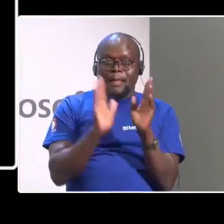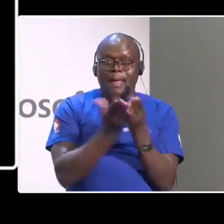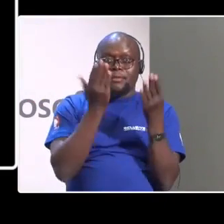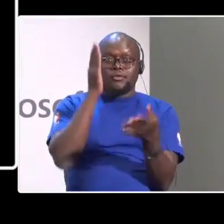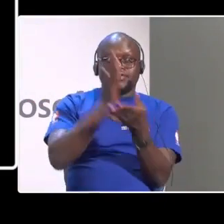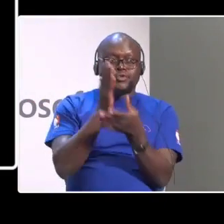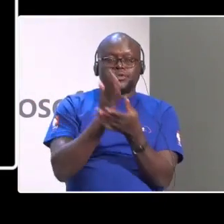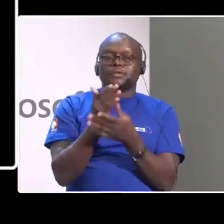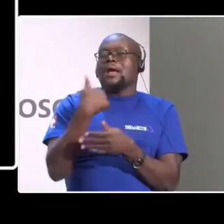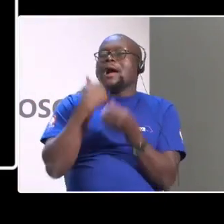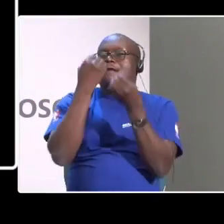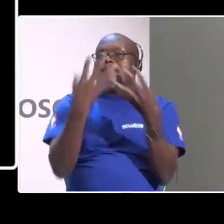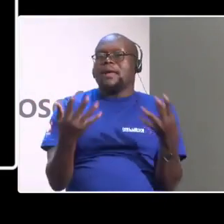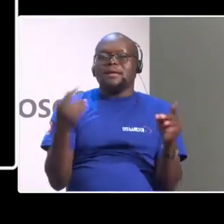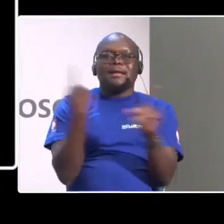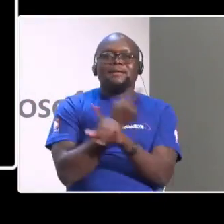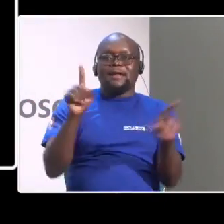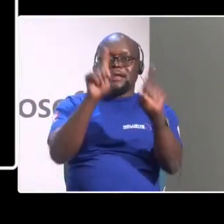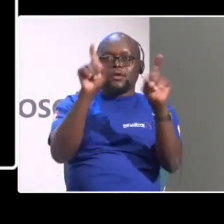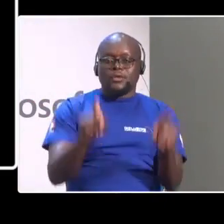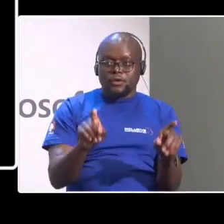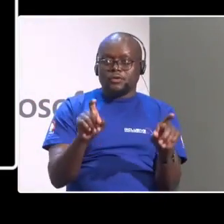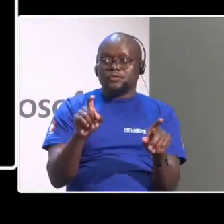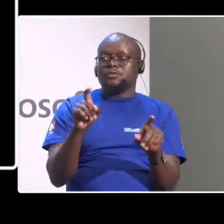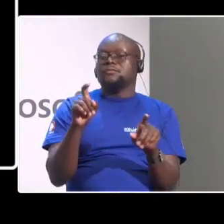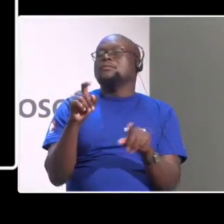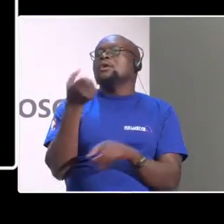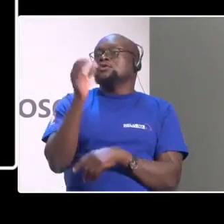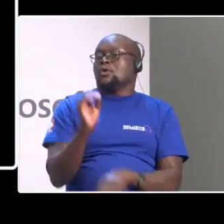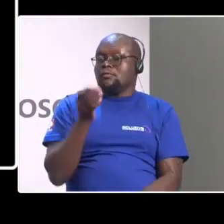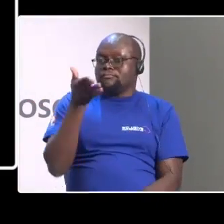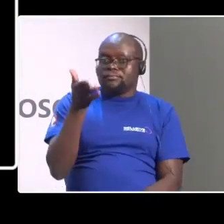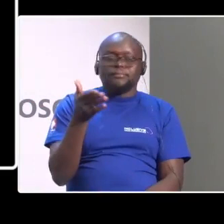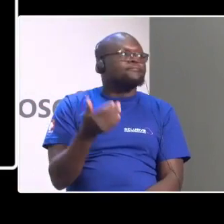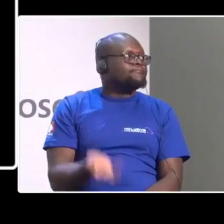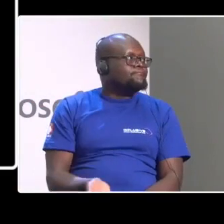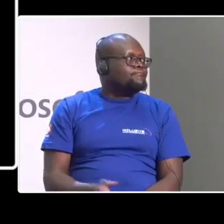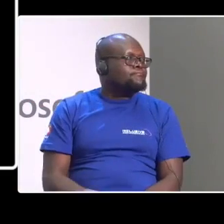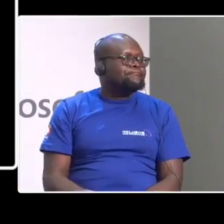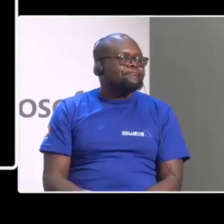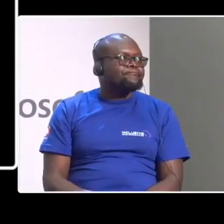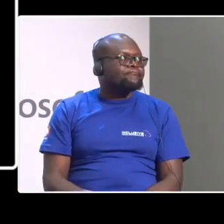really asks a number of different questions. So on screen